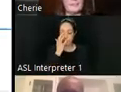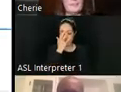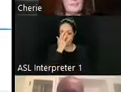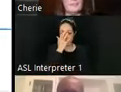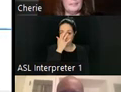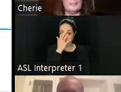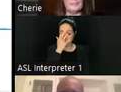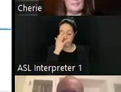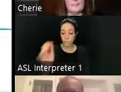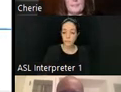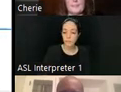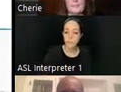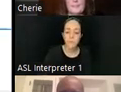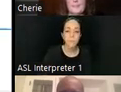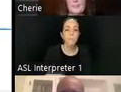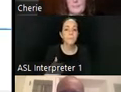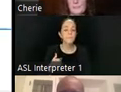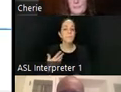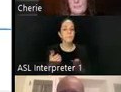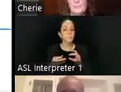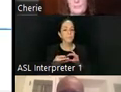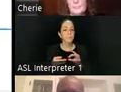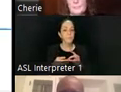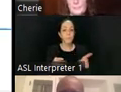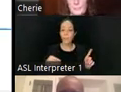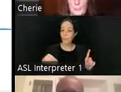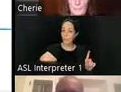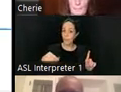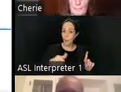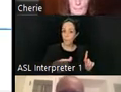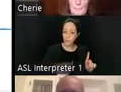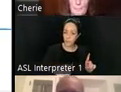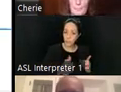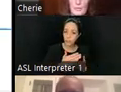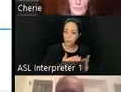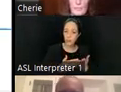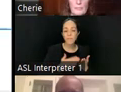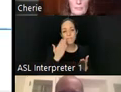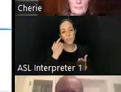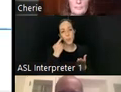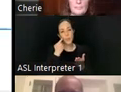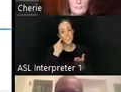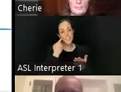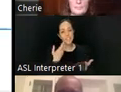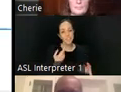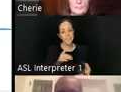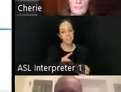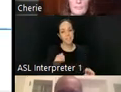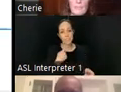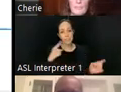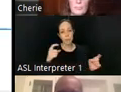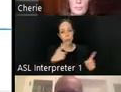I just wanted to say the compensation one, of course, and you just kind of went over, it's a little complicated. And I